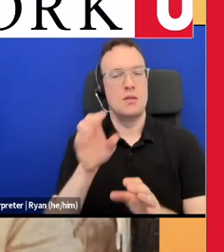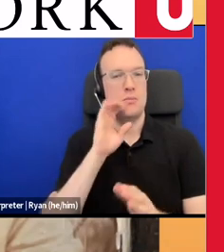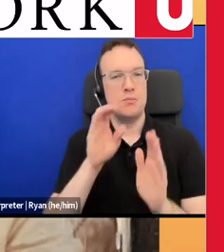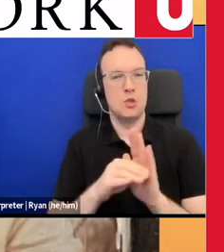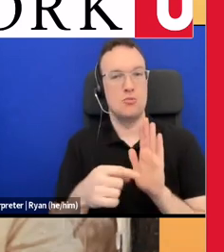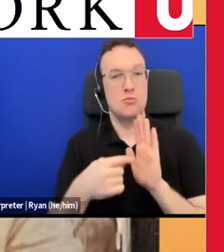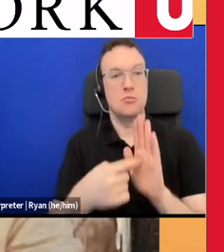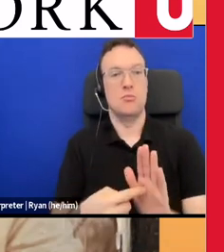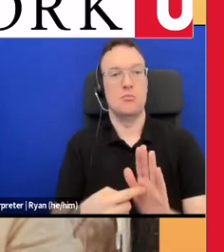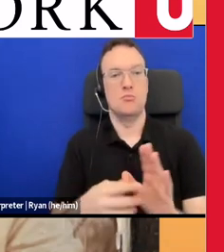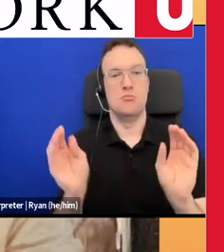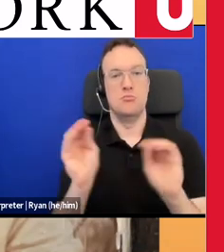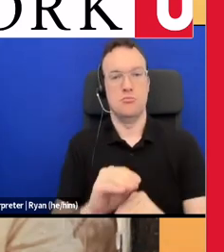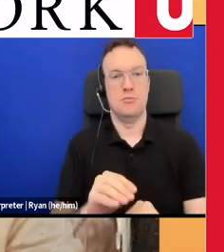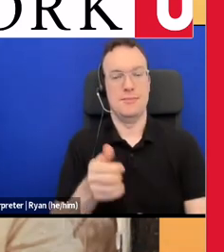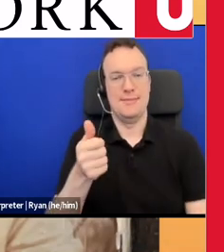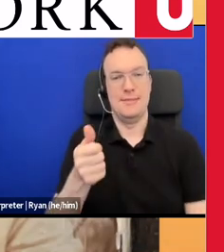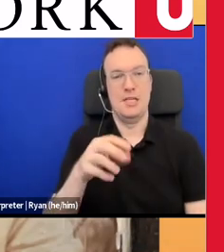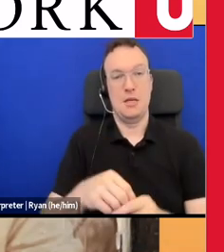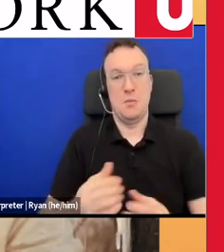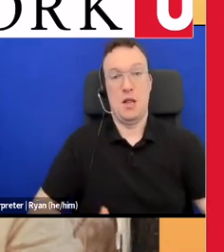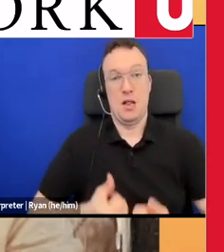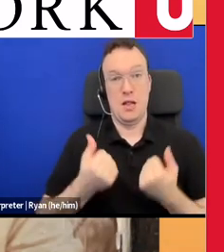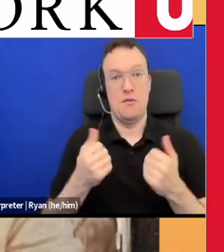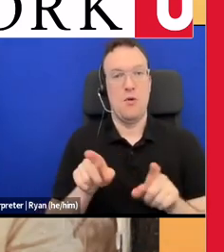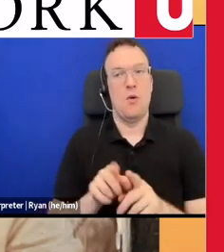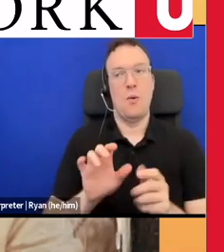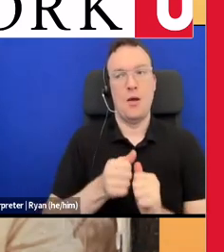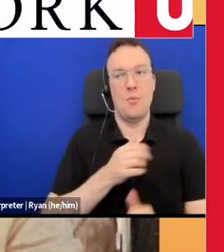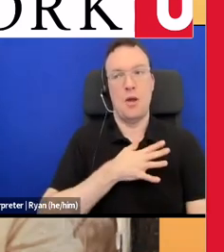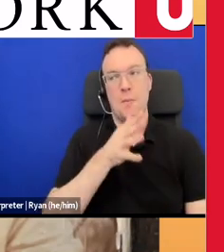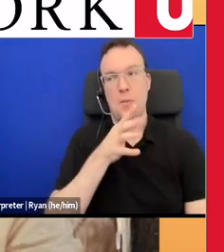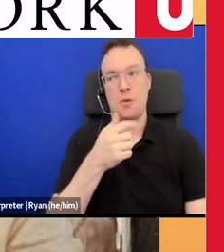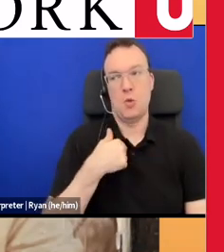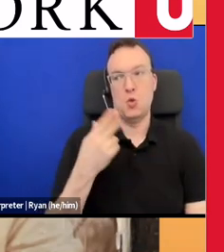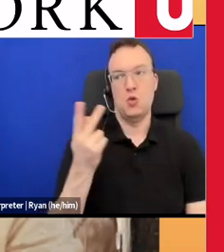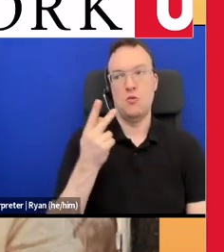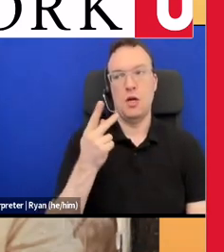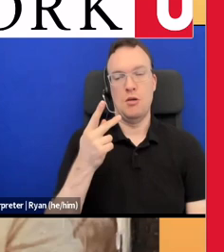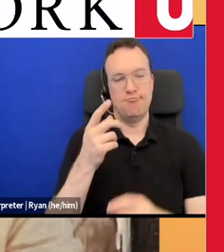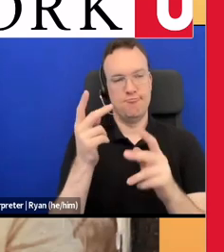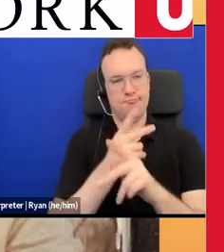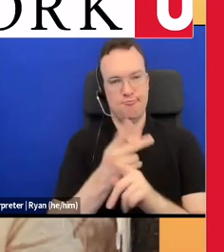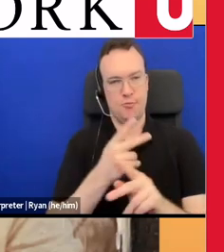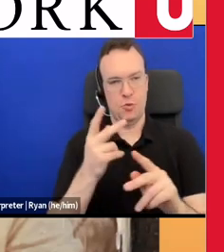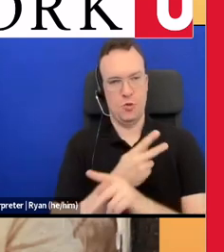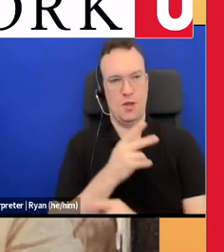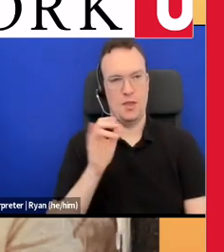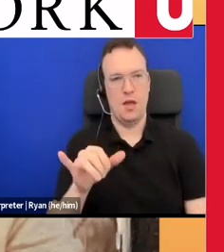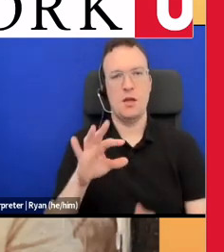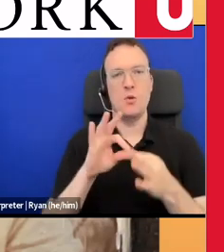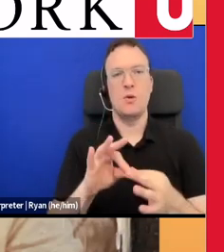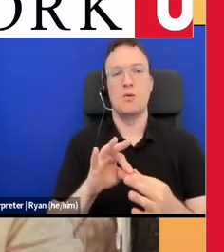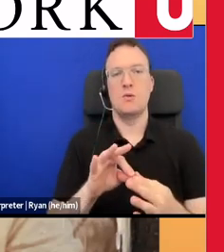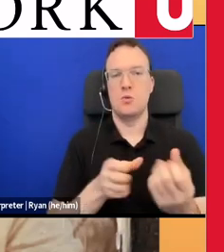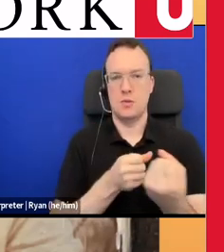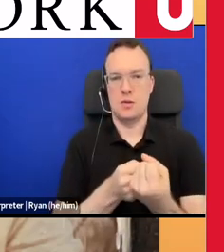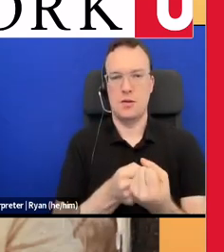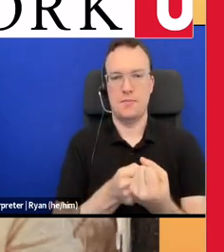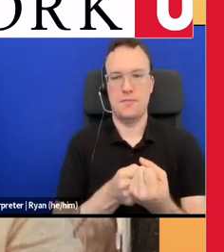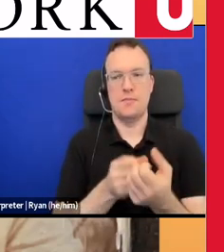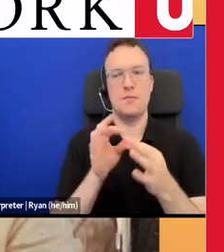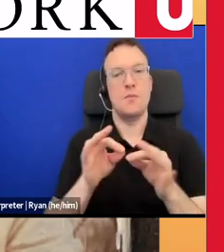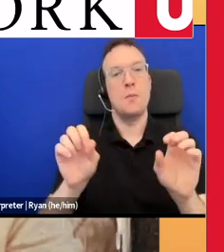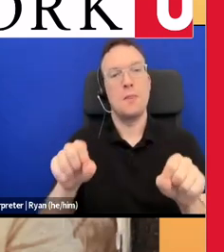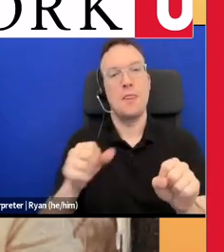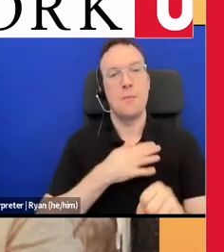has figured materially in my life and the way my mother and I have come to make sense of it is in fact about solidarity. About the